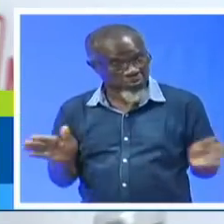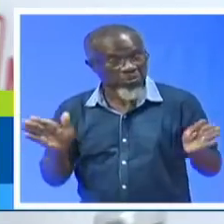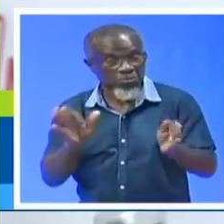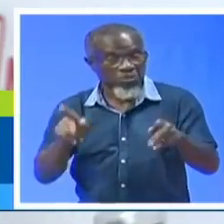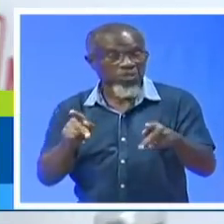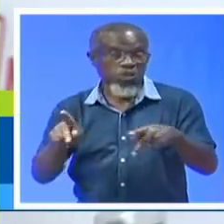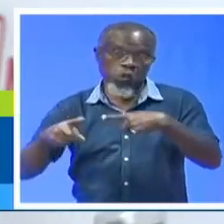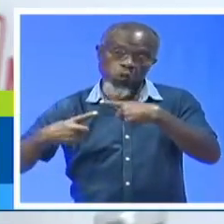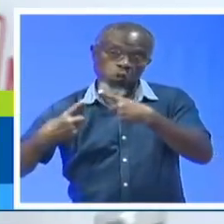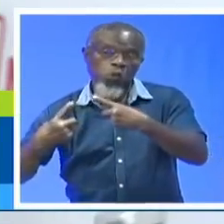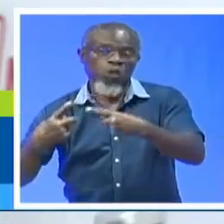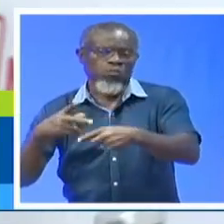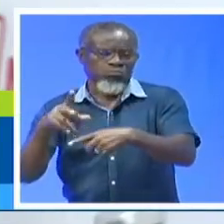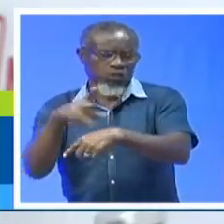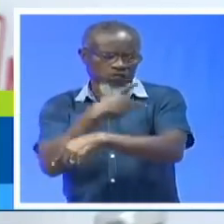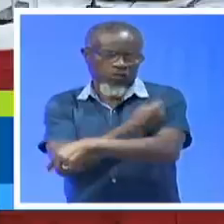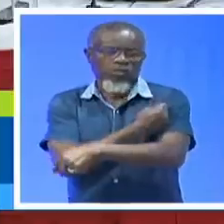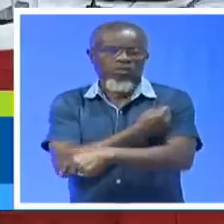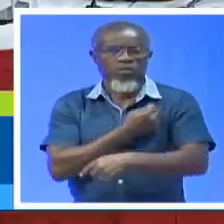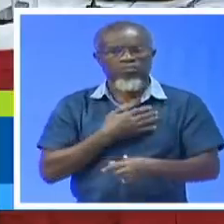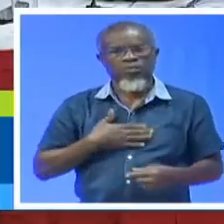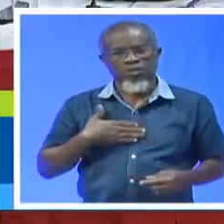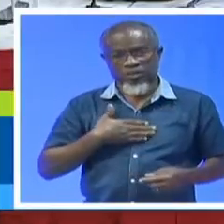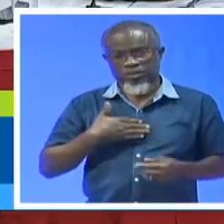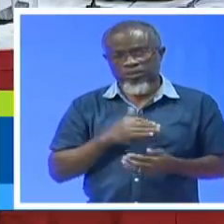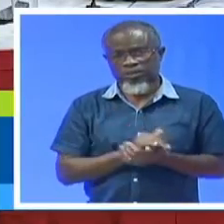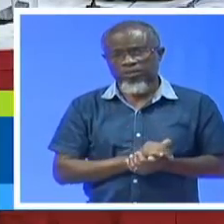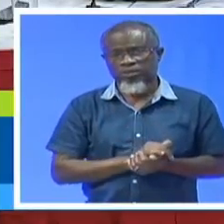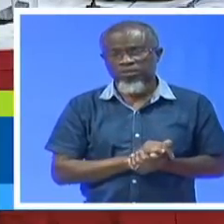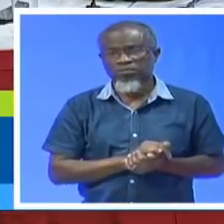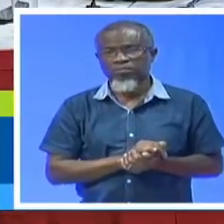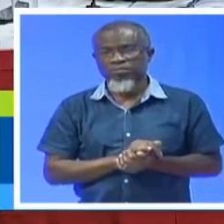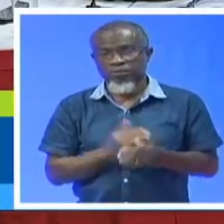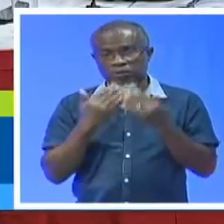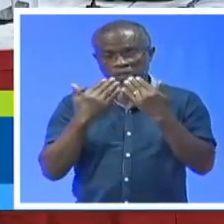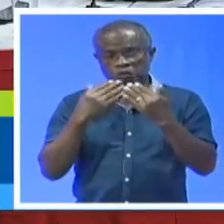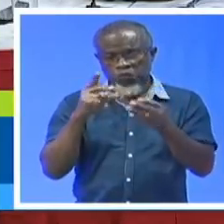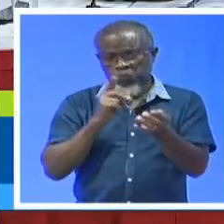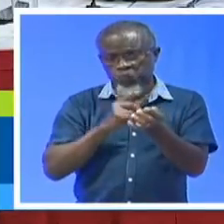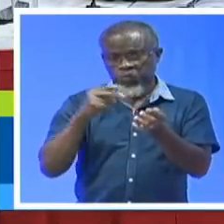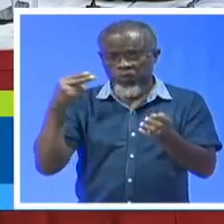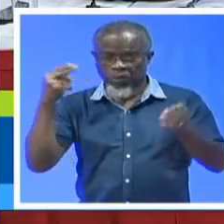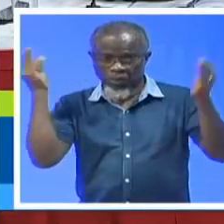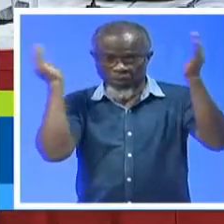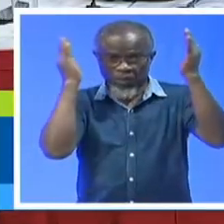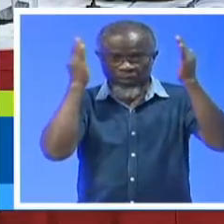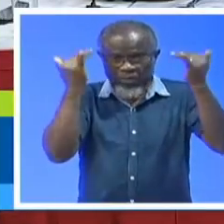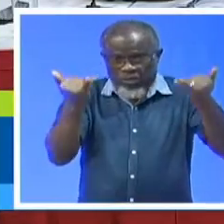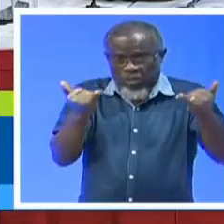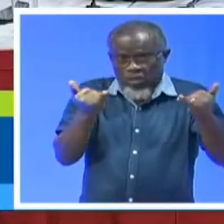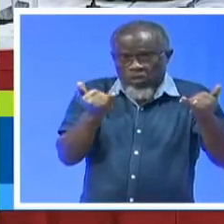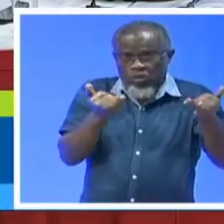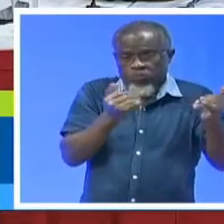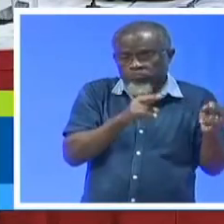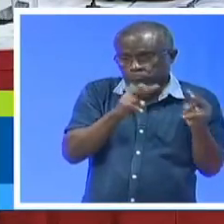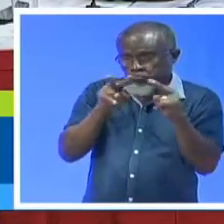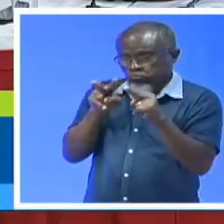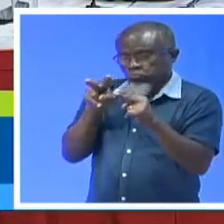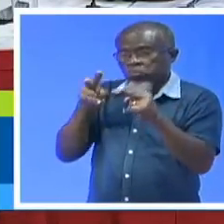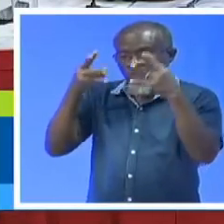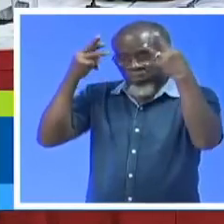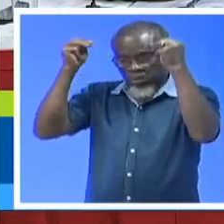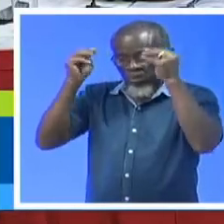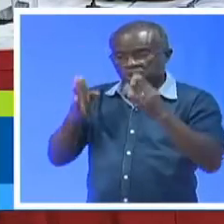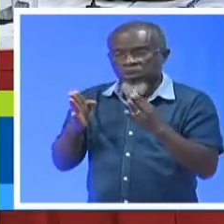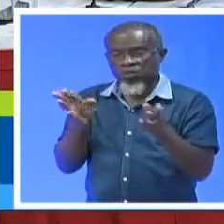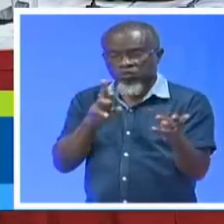the products that we have. Thank you very much, Dr. Hines. And we turn you over to the Honourable Minister for